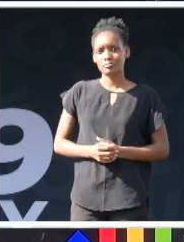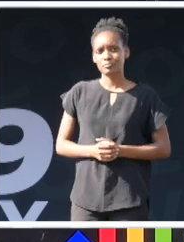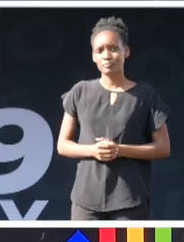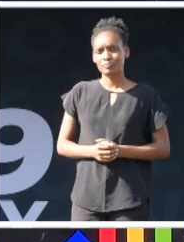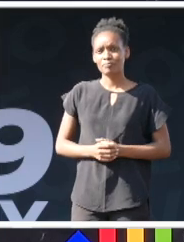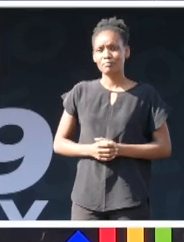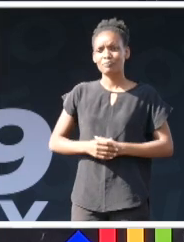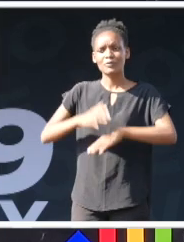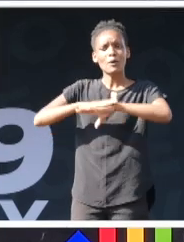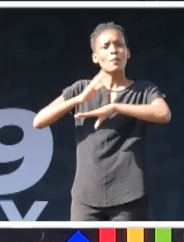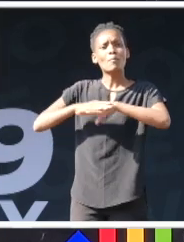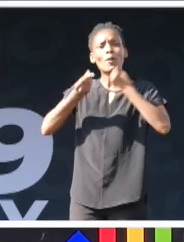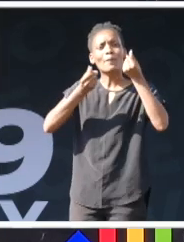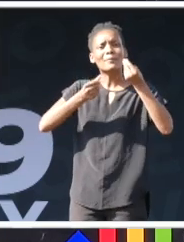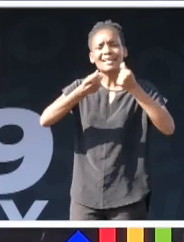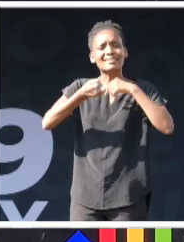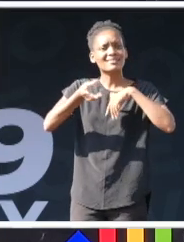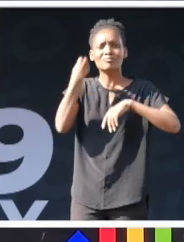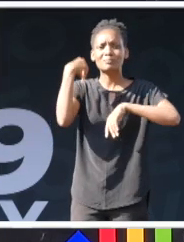More stealing of our money.